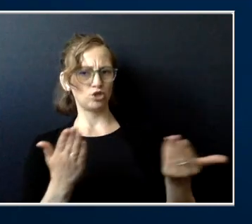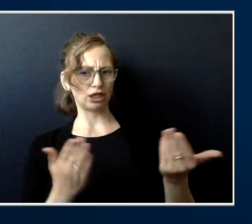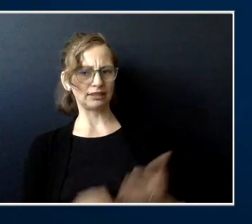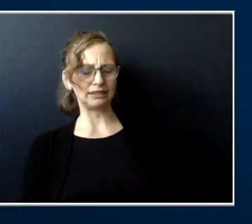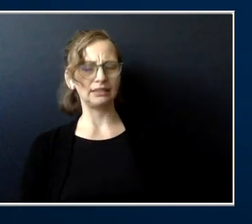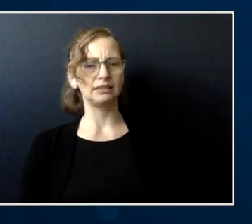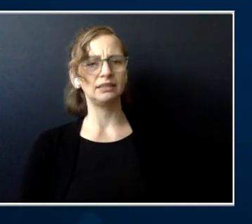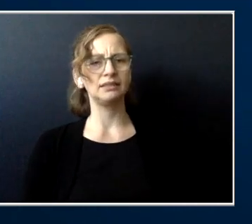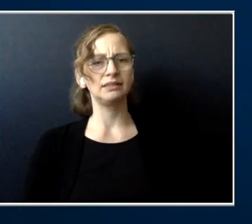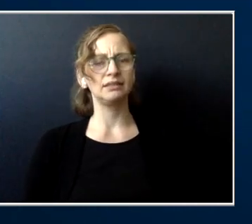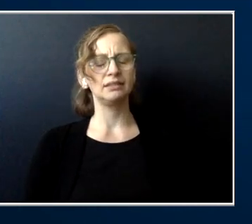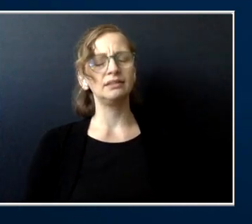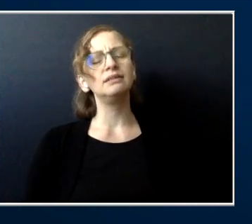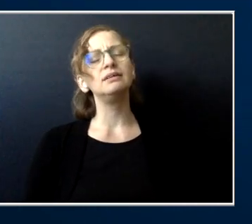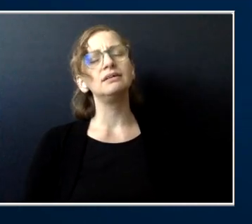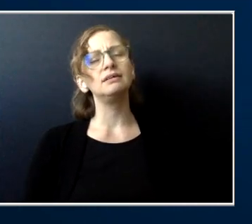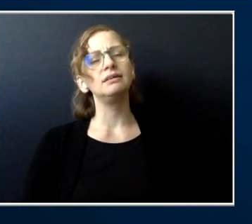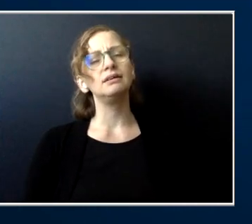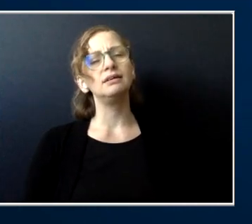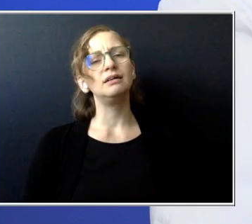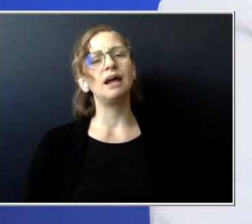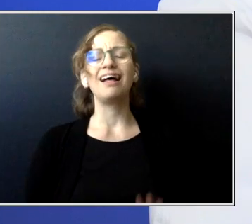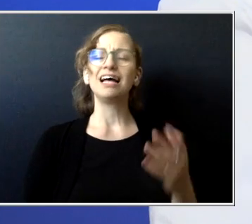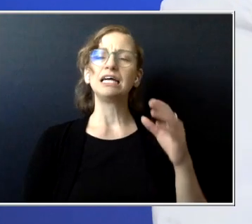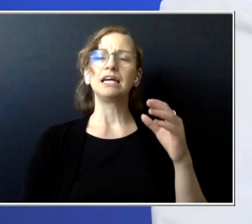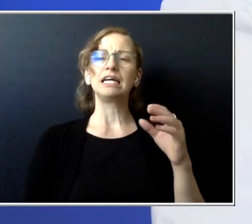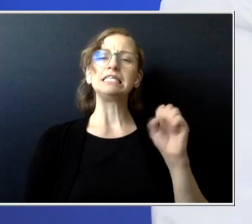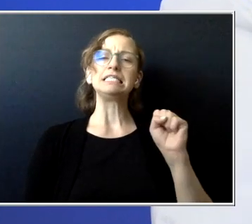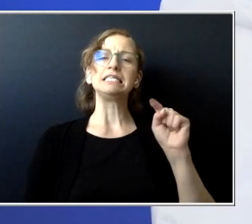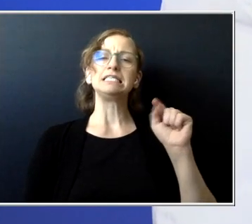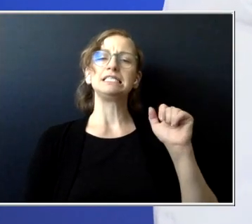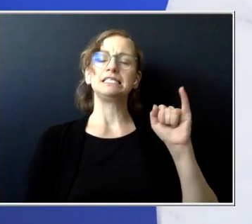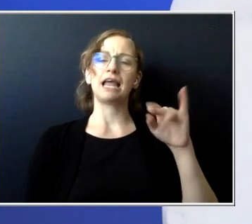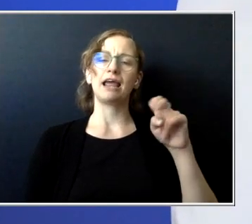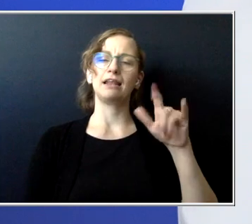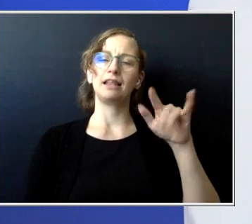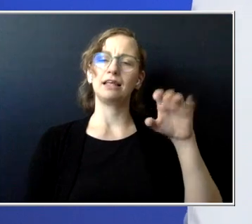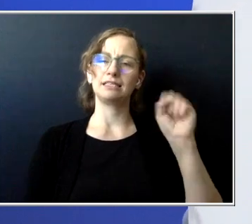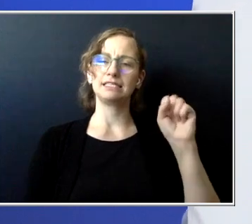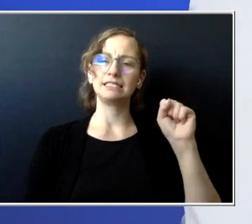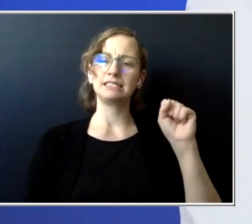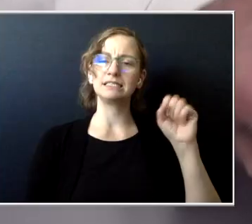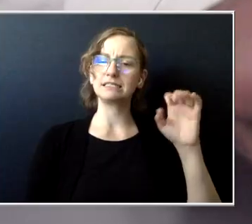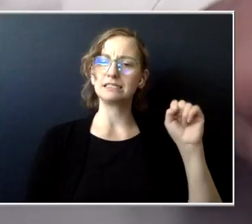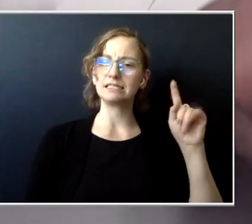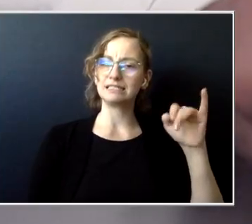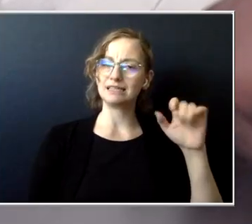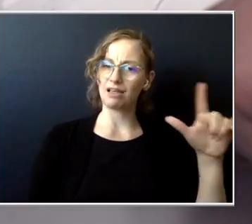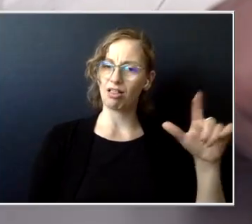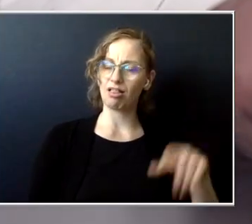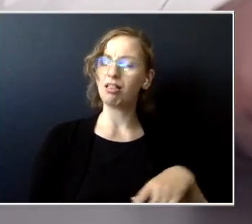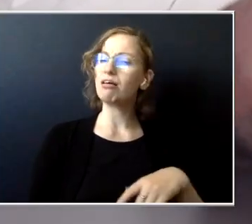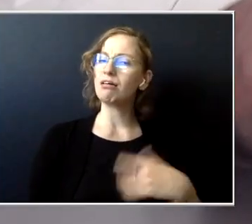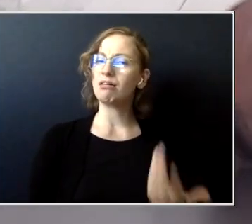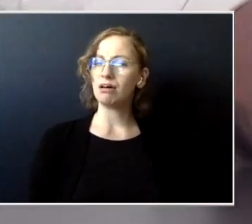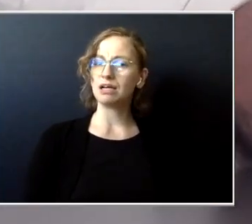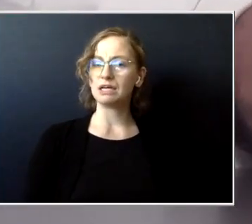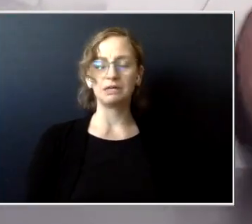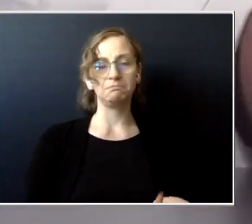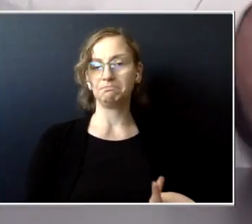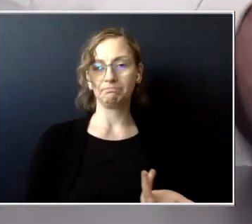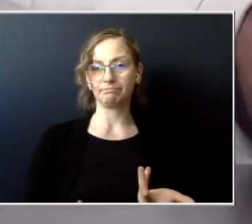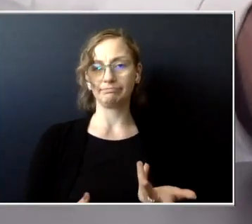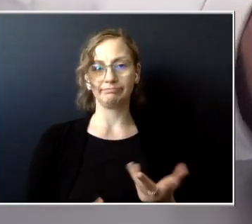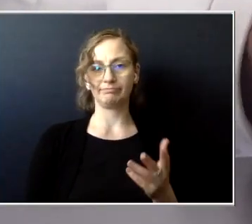Well, they're basically stainless steel and composite metals with basically outflow graft that is